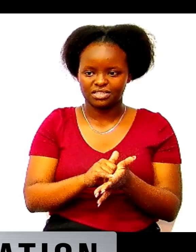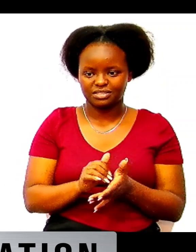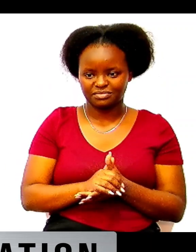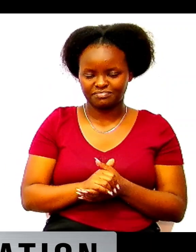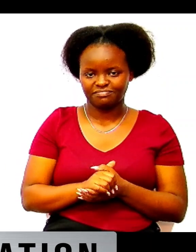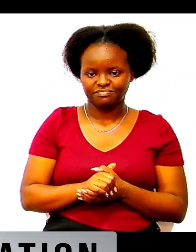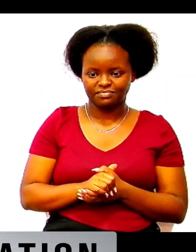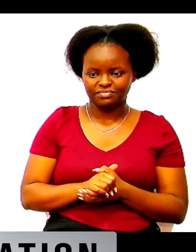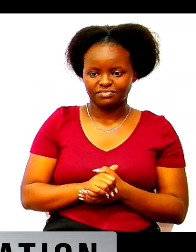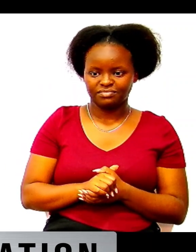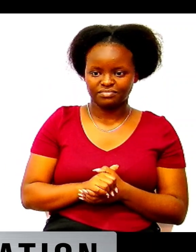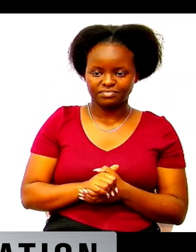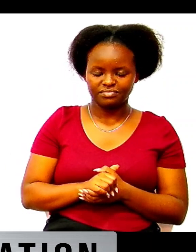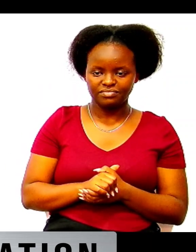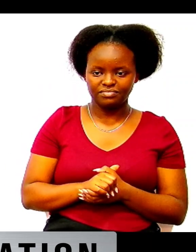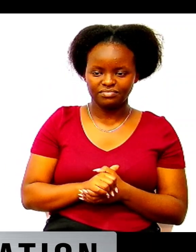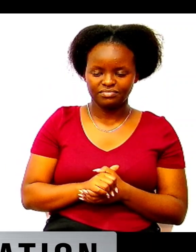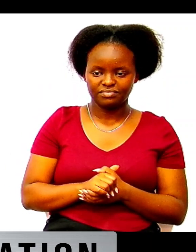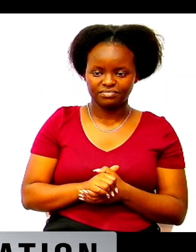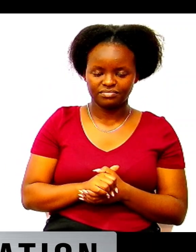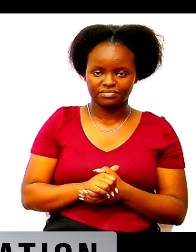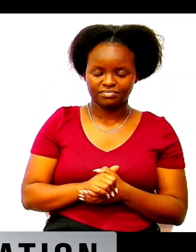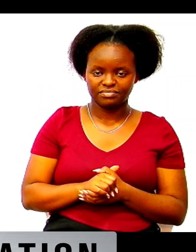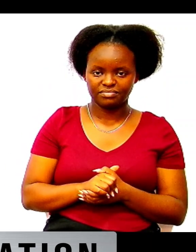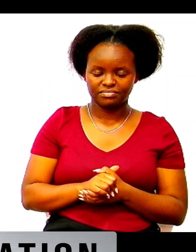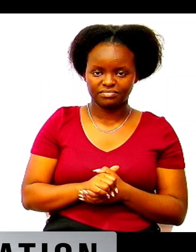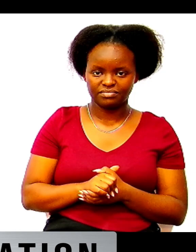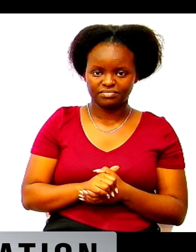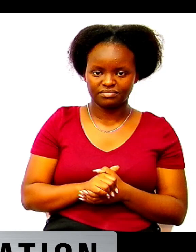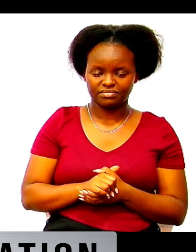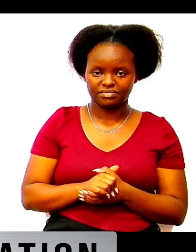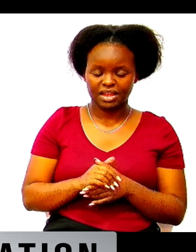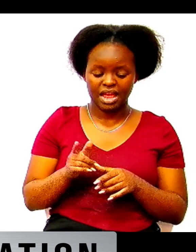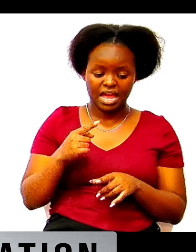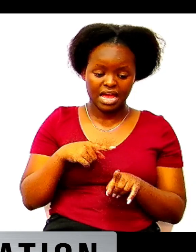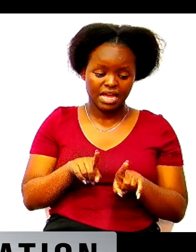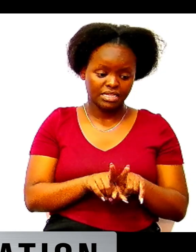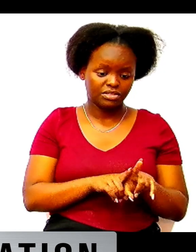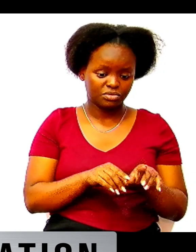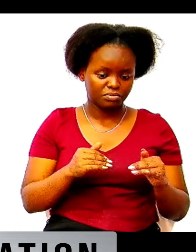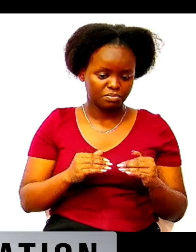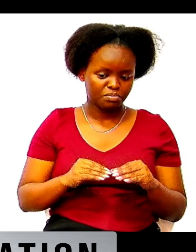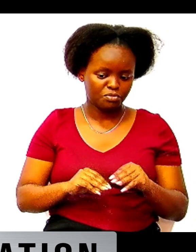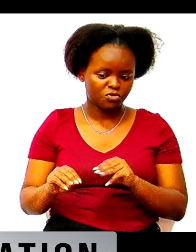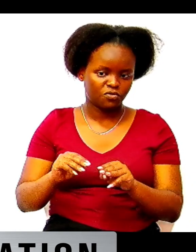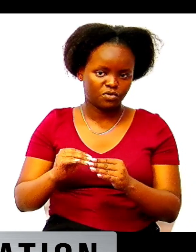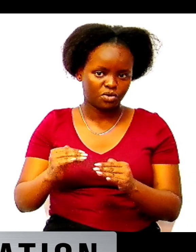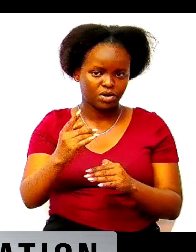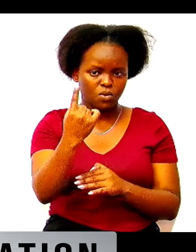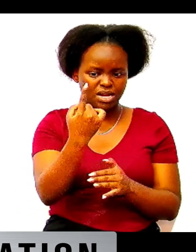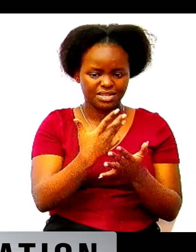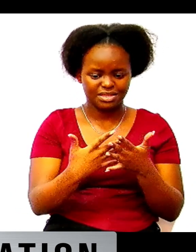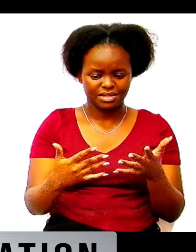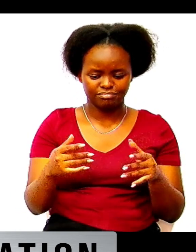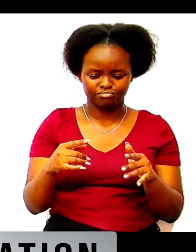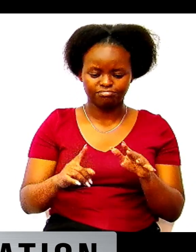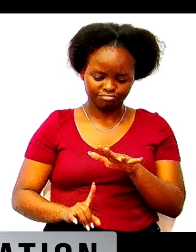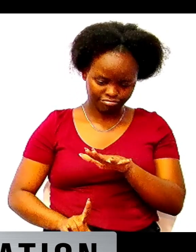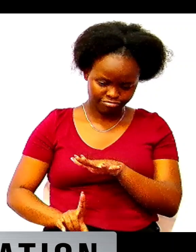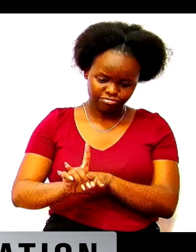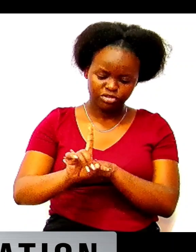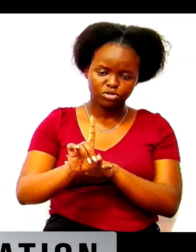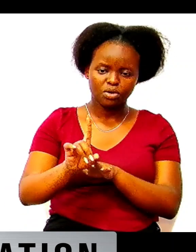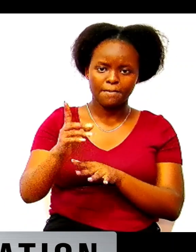encourage political intolerance, definitely, as we move forward. But one thing that obviously will show up in the